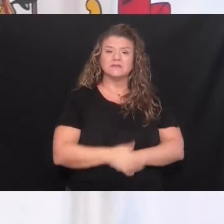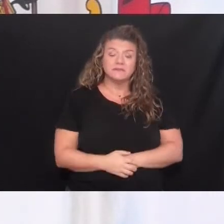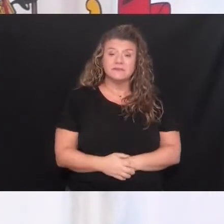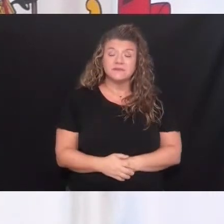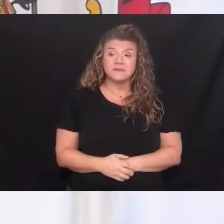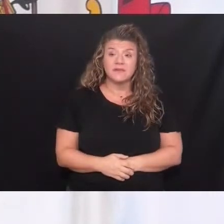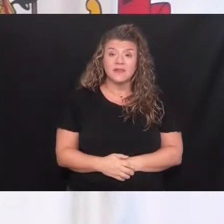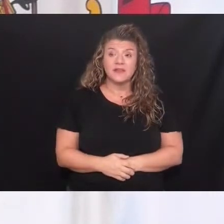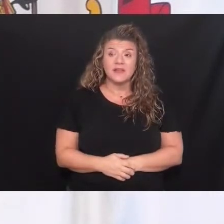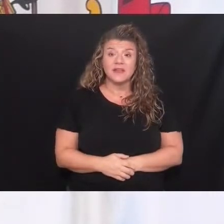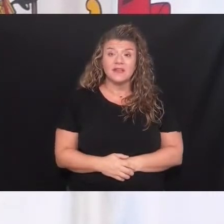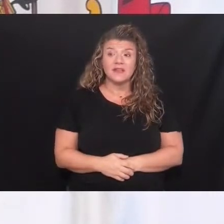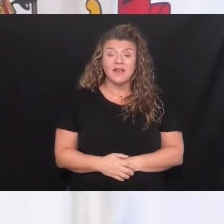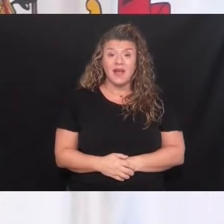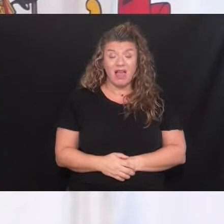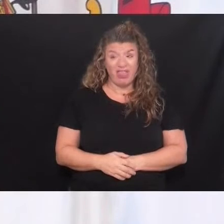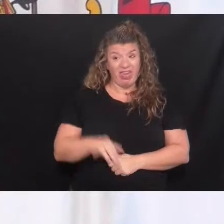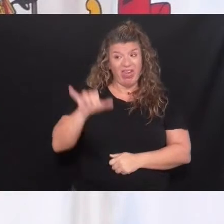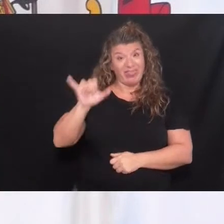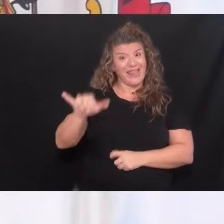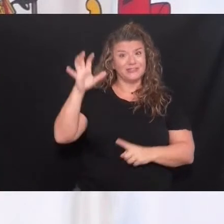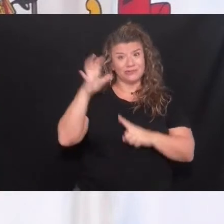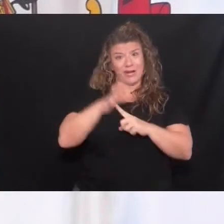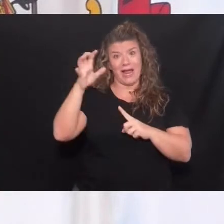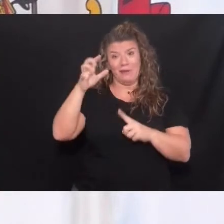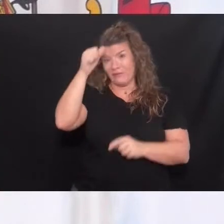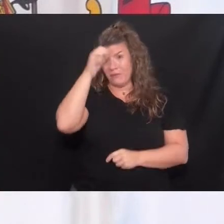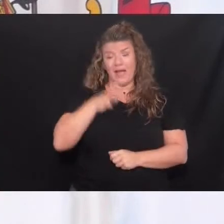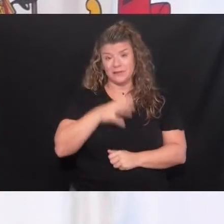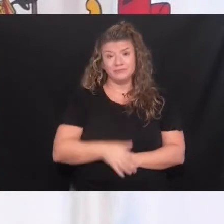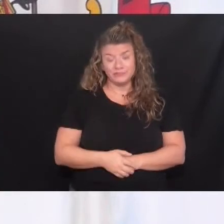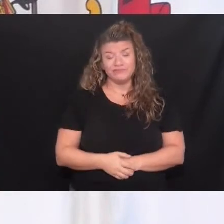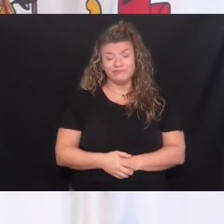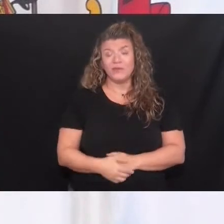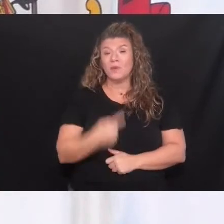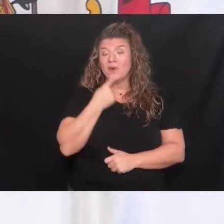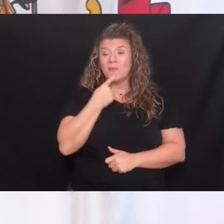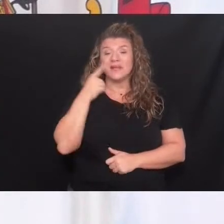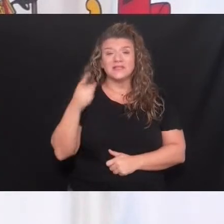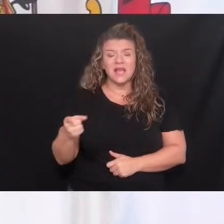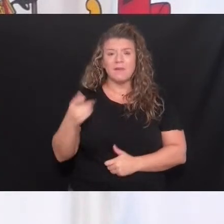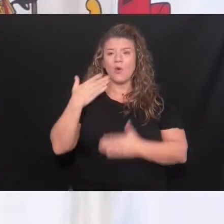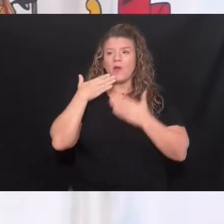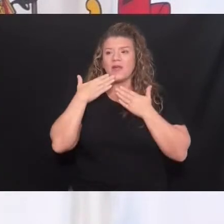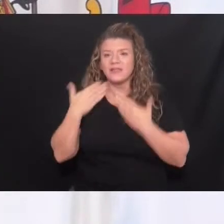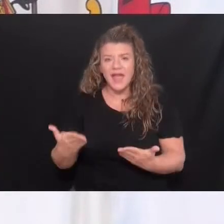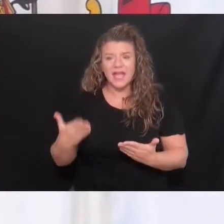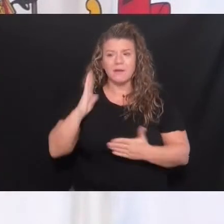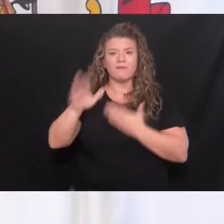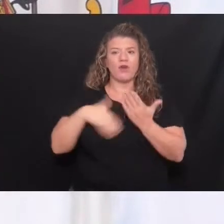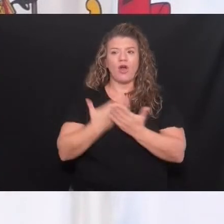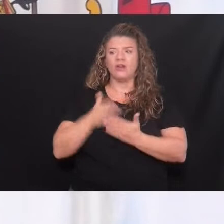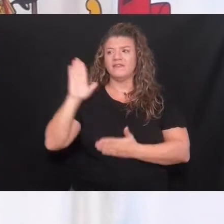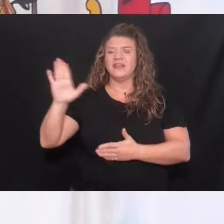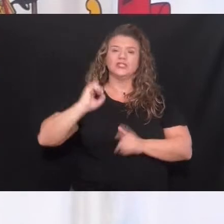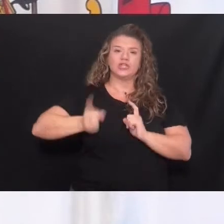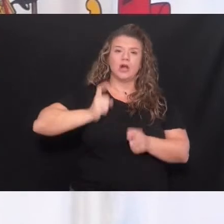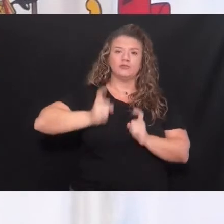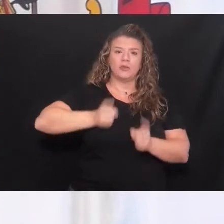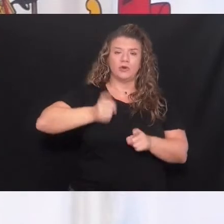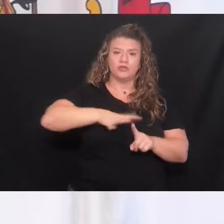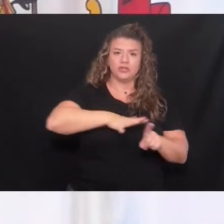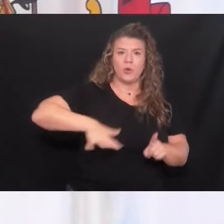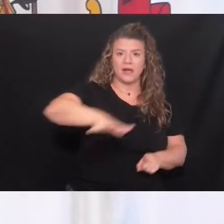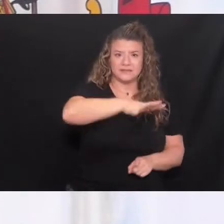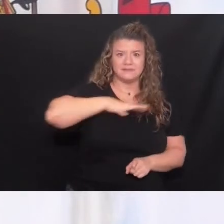This was a class man, and we'll miss him, and we thank him for all of his contribution to all of